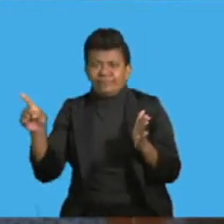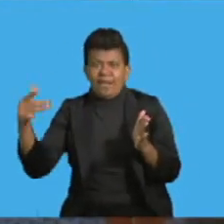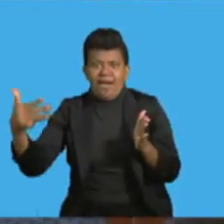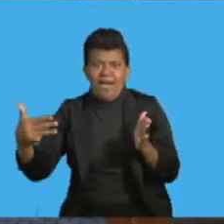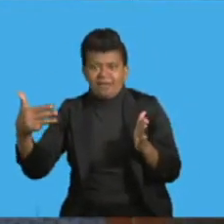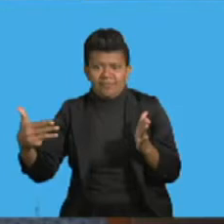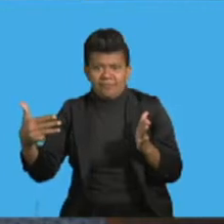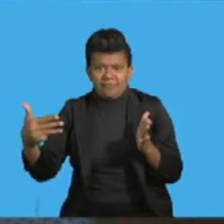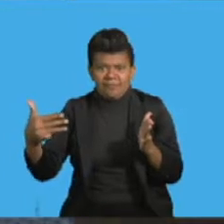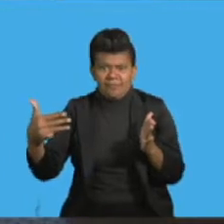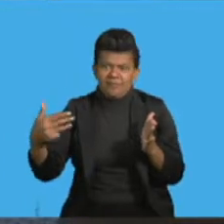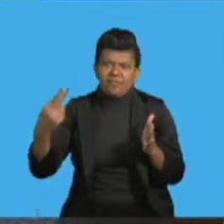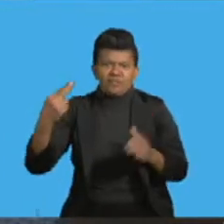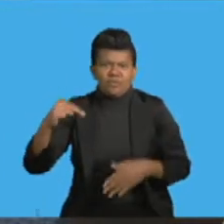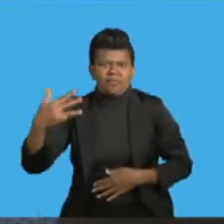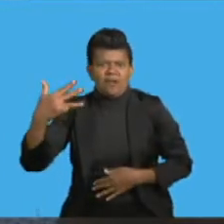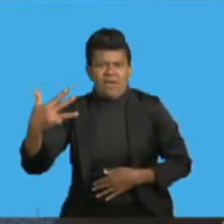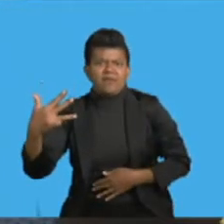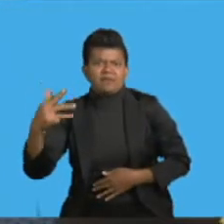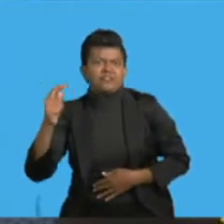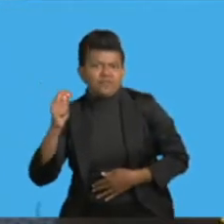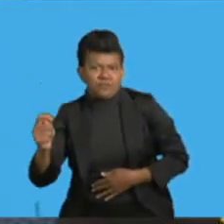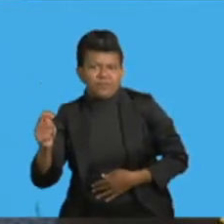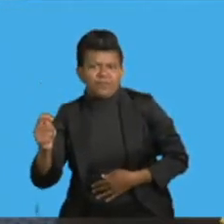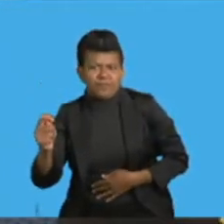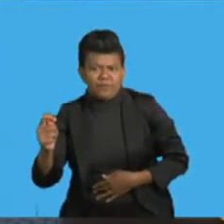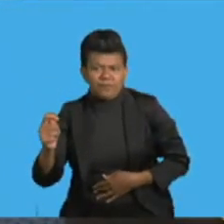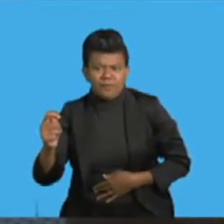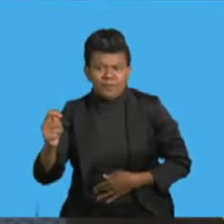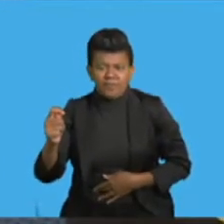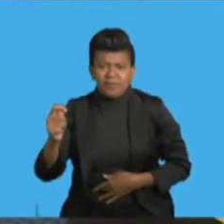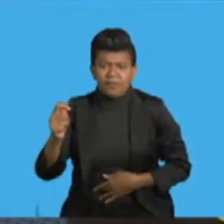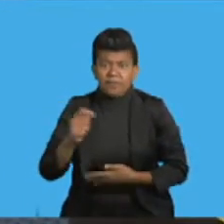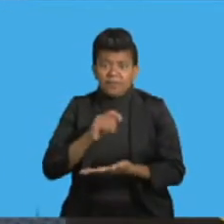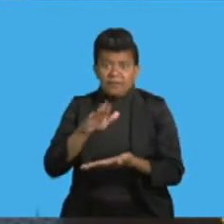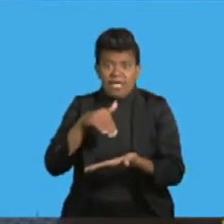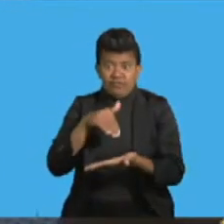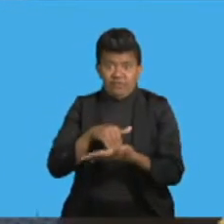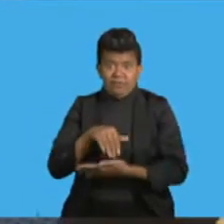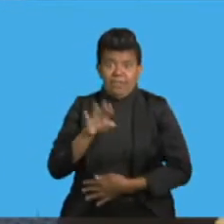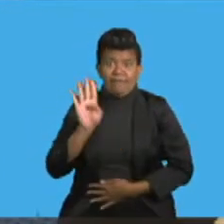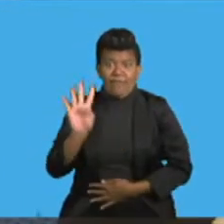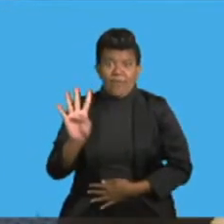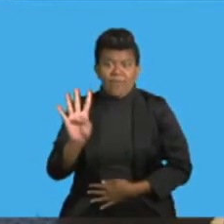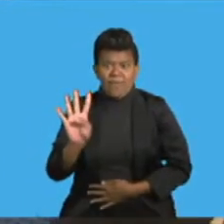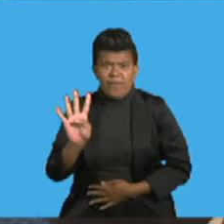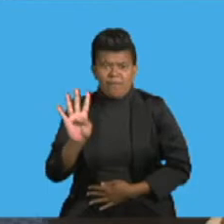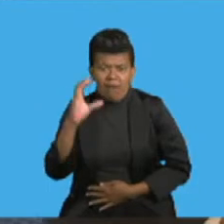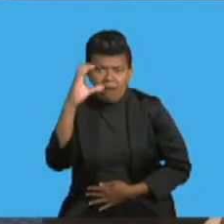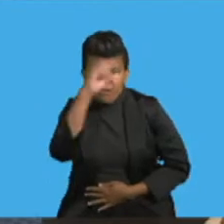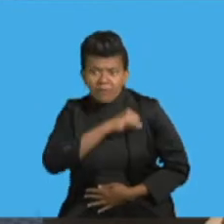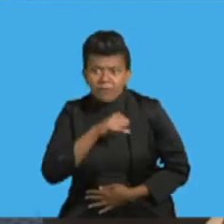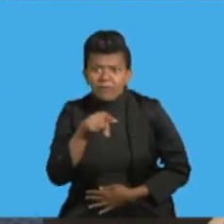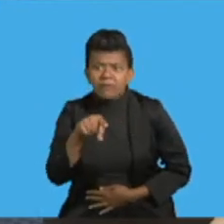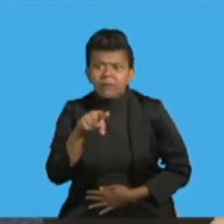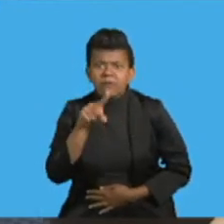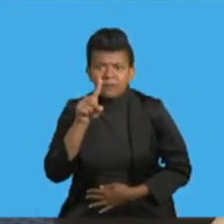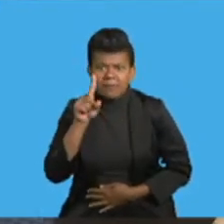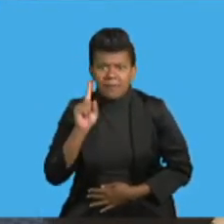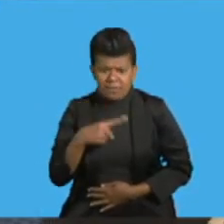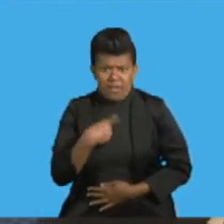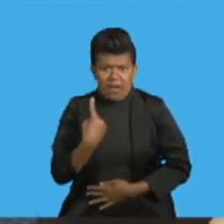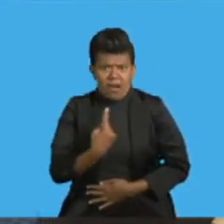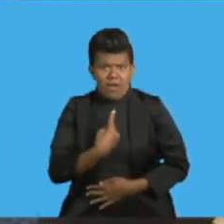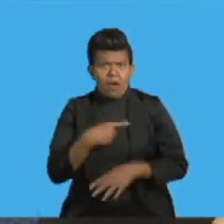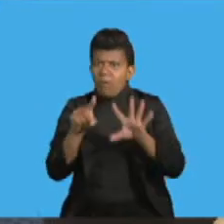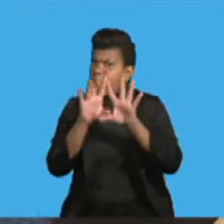groups. There have been 4 deaths of leptospirosis in the Central Division so far. And we are not alone. Around the world, towards